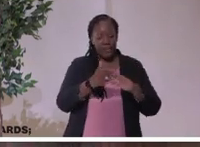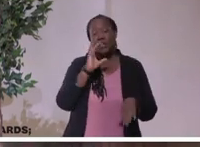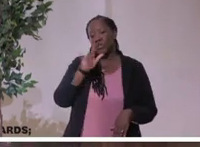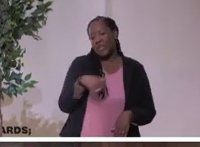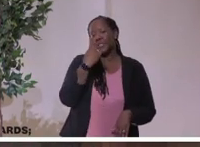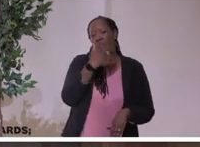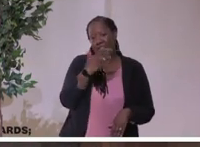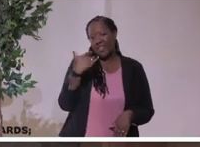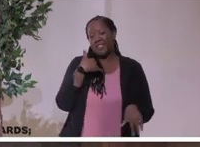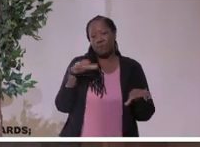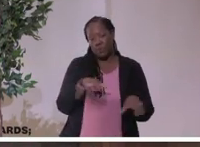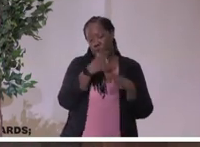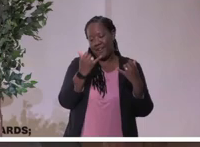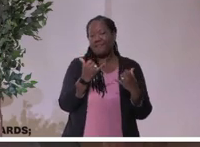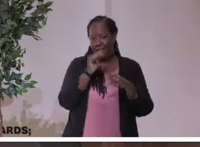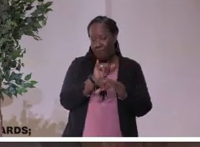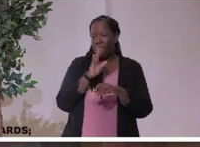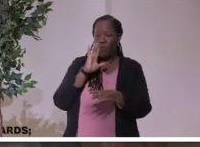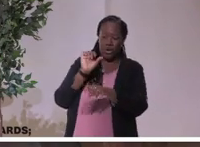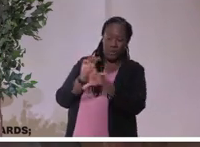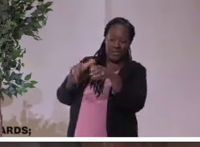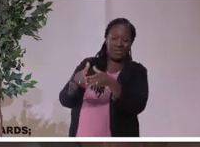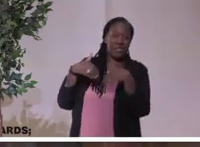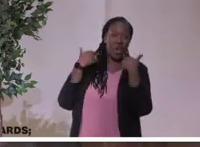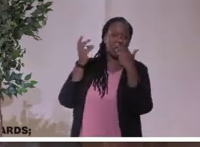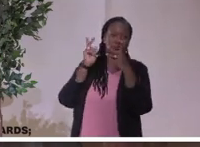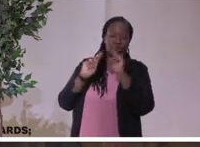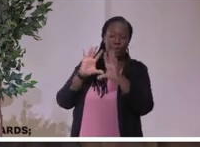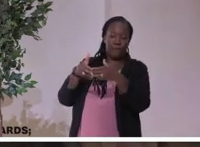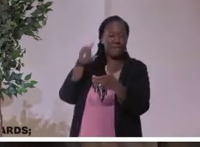I'm doing right now, working with this young group of men.